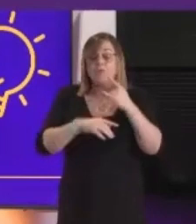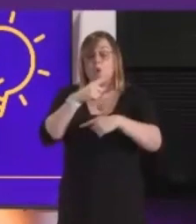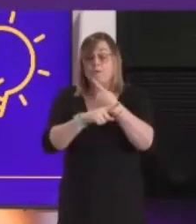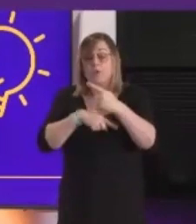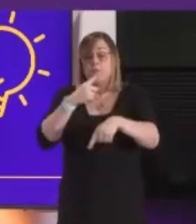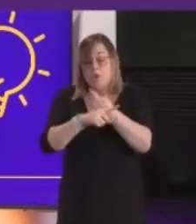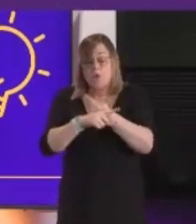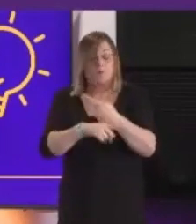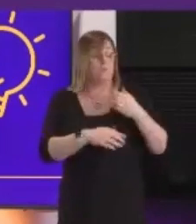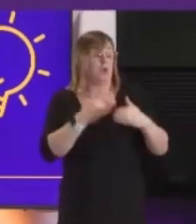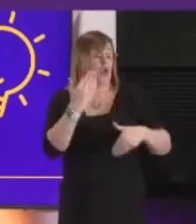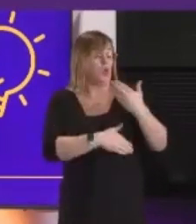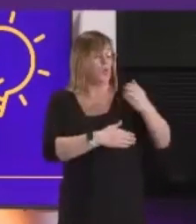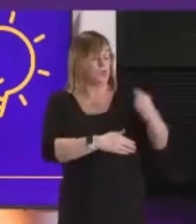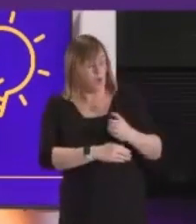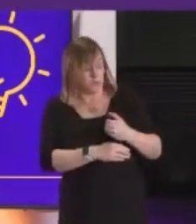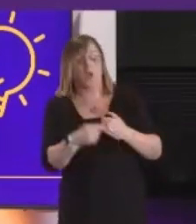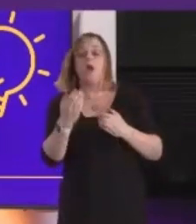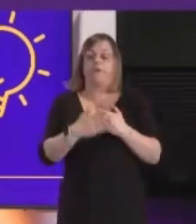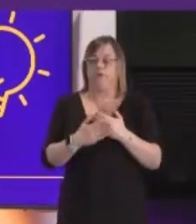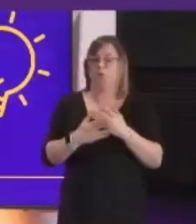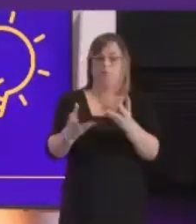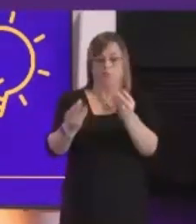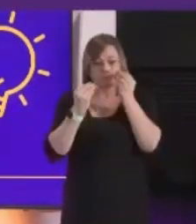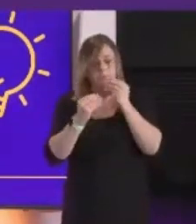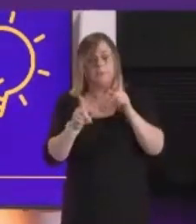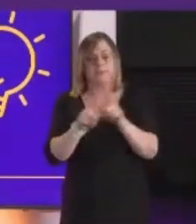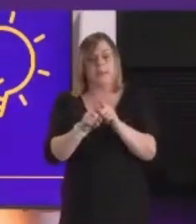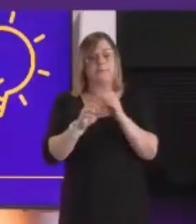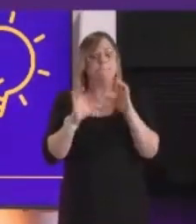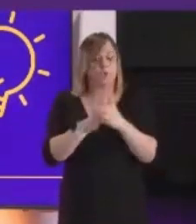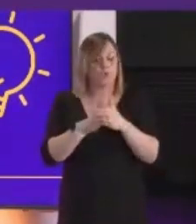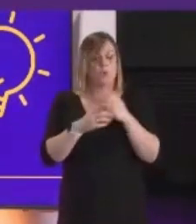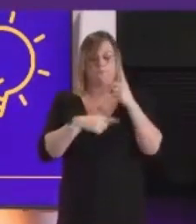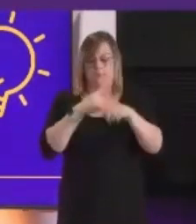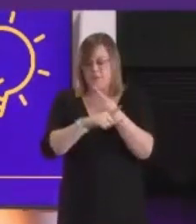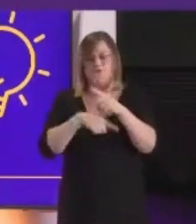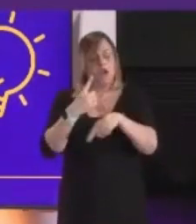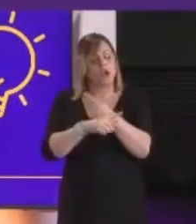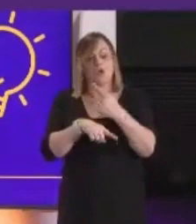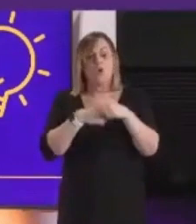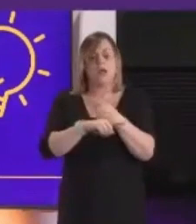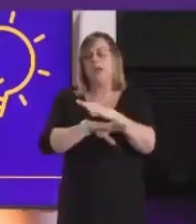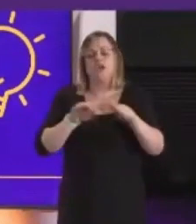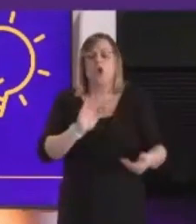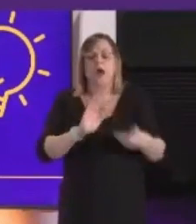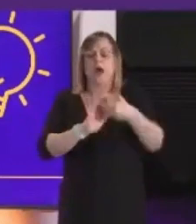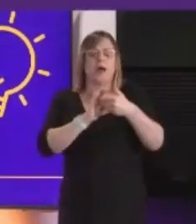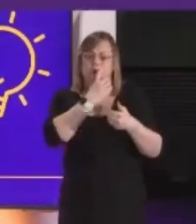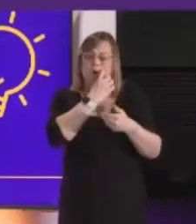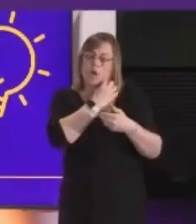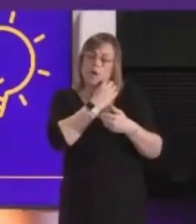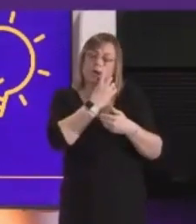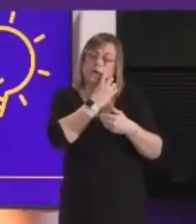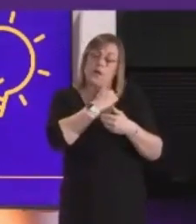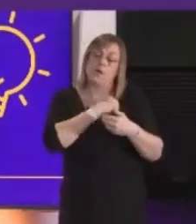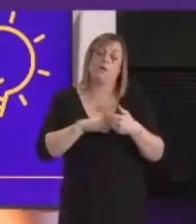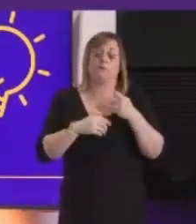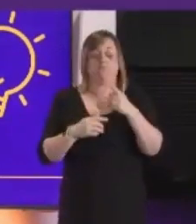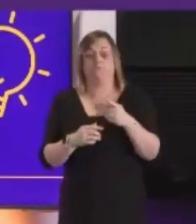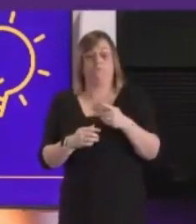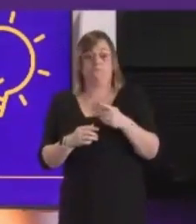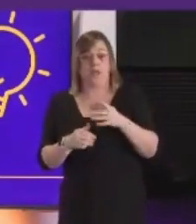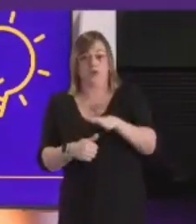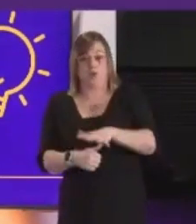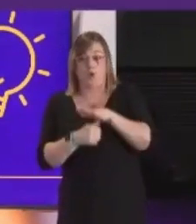new starter. So really increase the level of how it's seen. It's not an add-on, it's not a nice thing to have. It is, you know, a